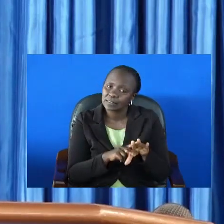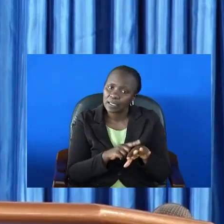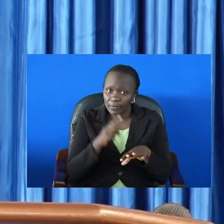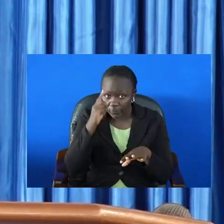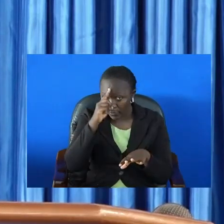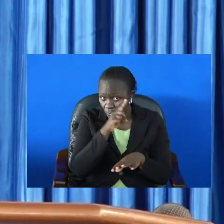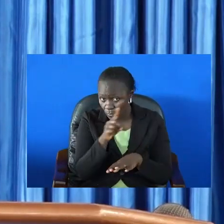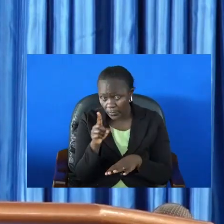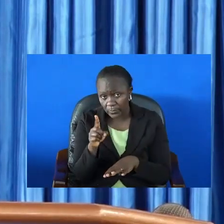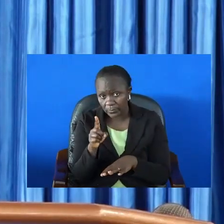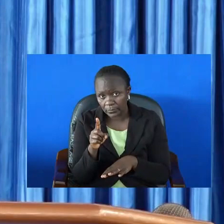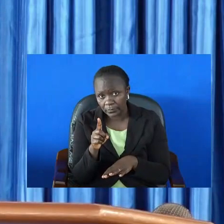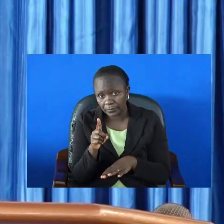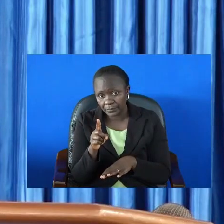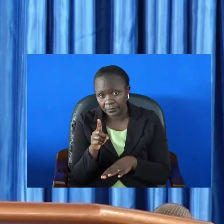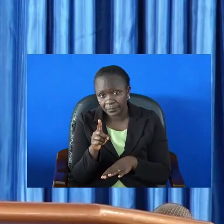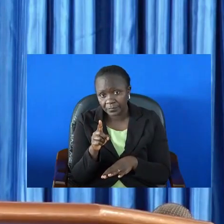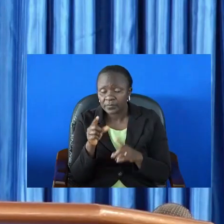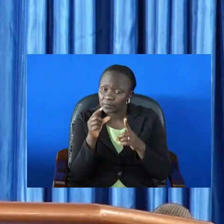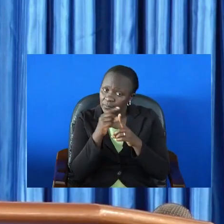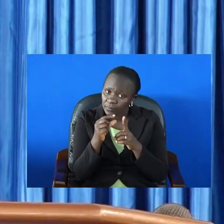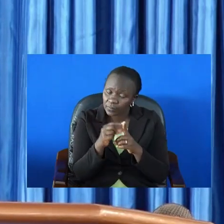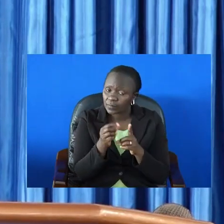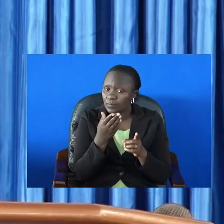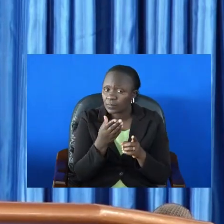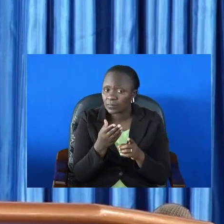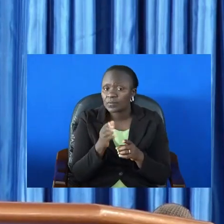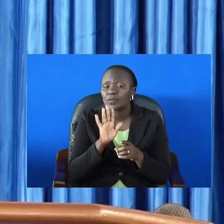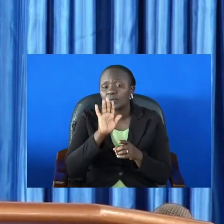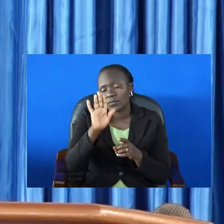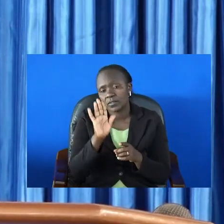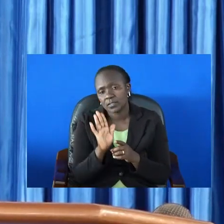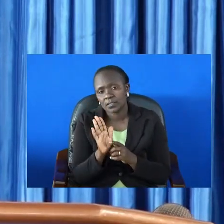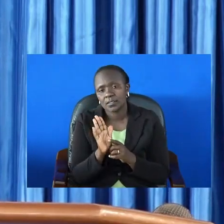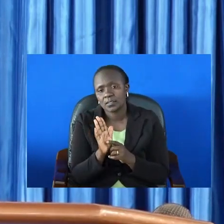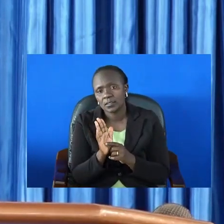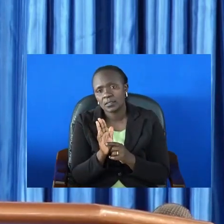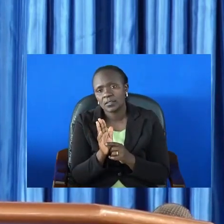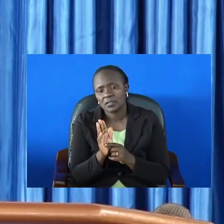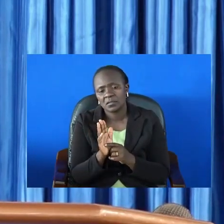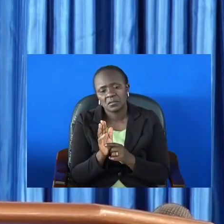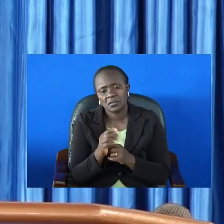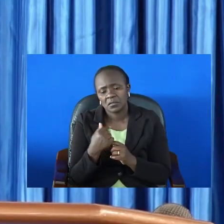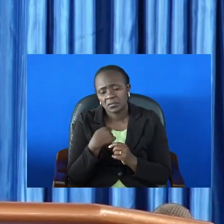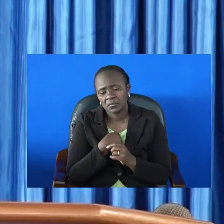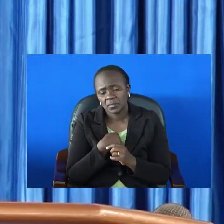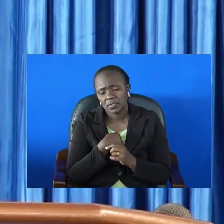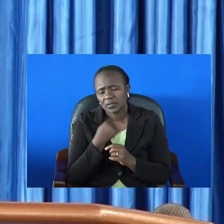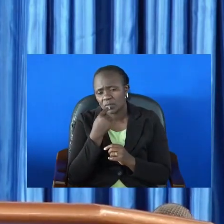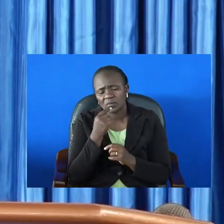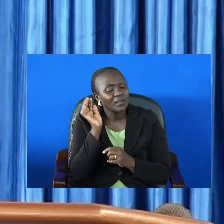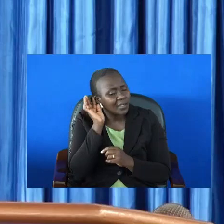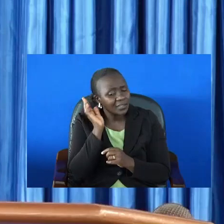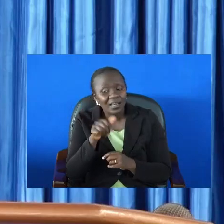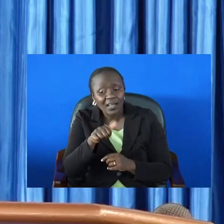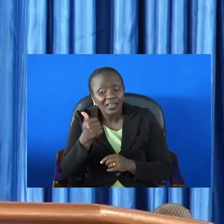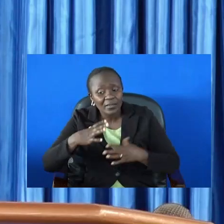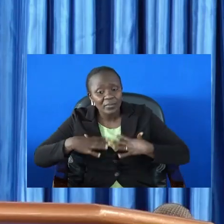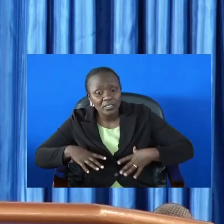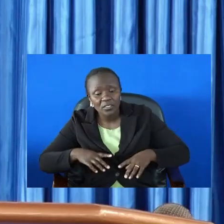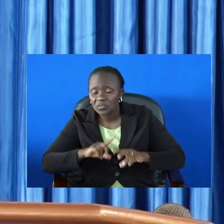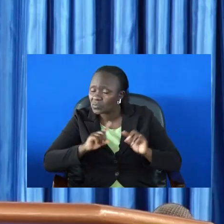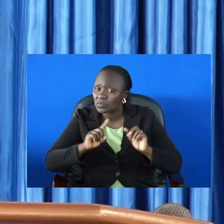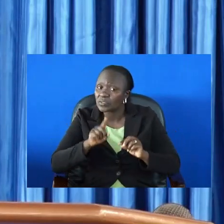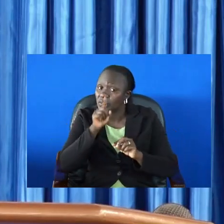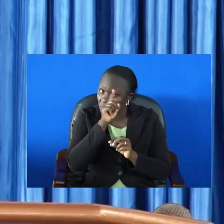you. And this message is your message. Don't say, if so and so would have had it. It is upon